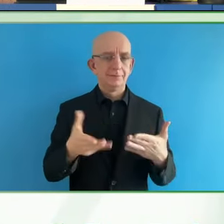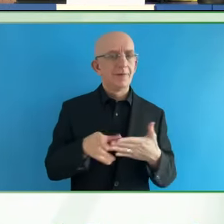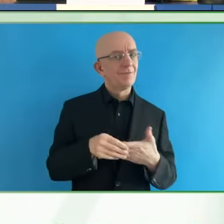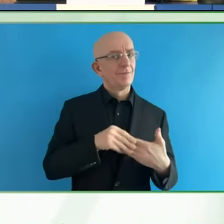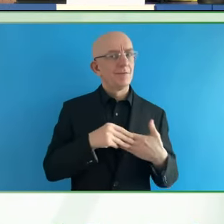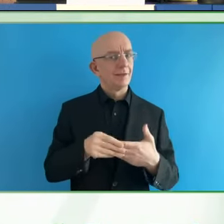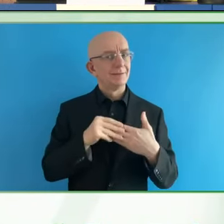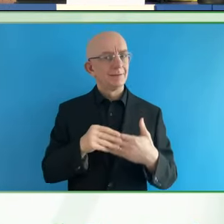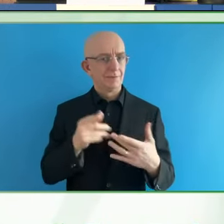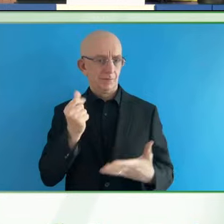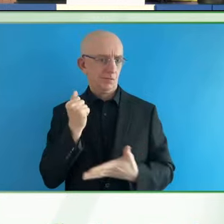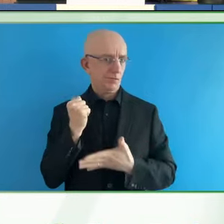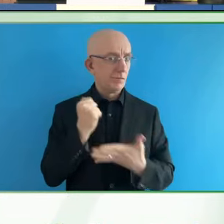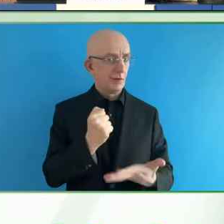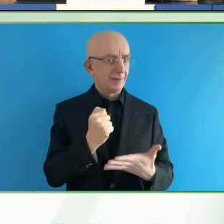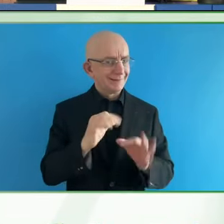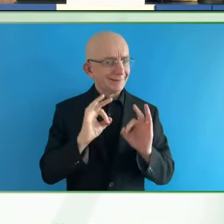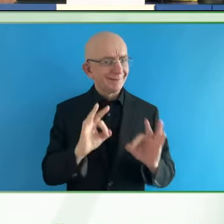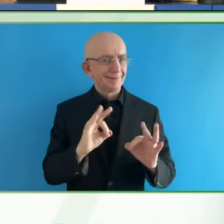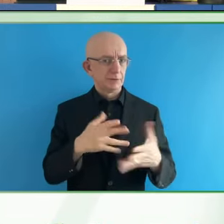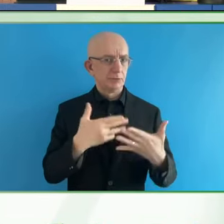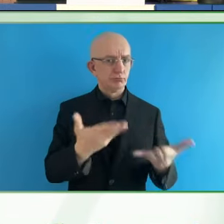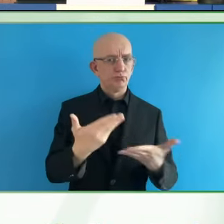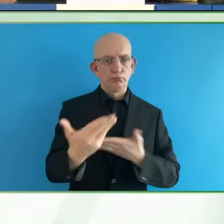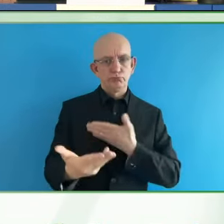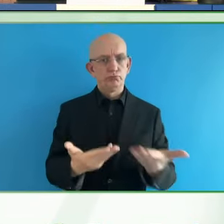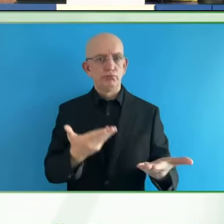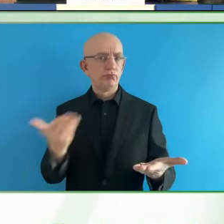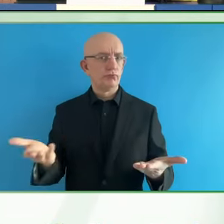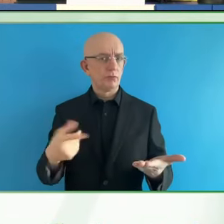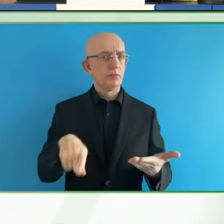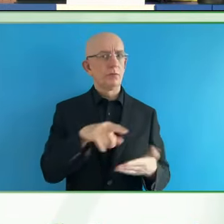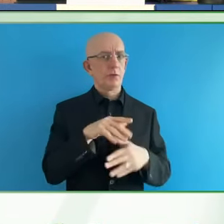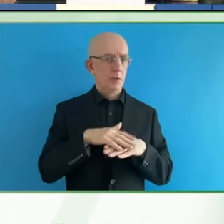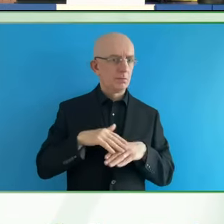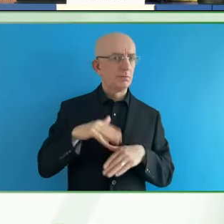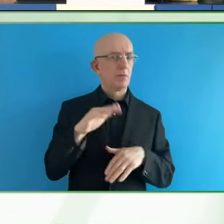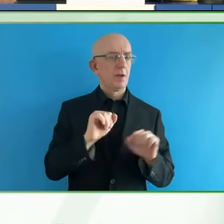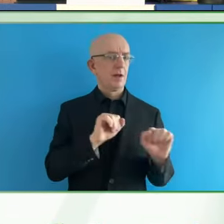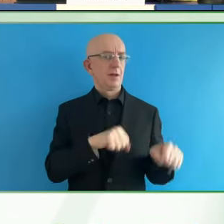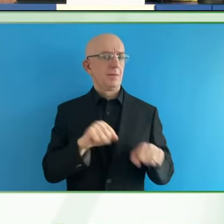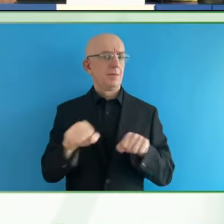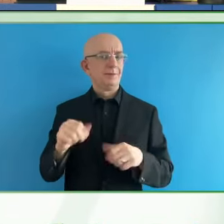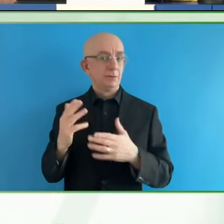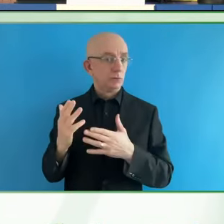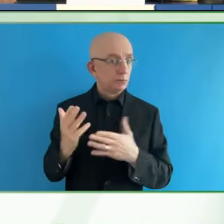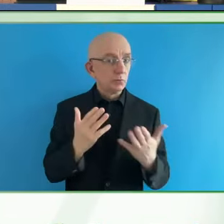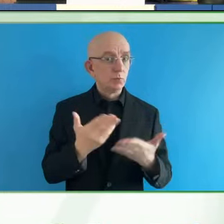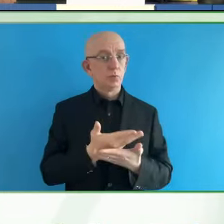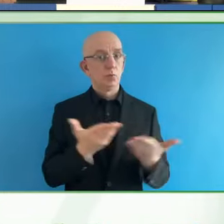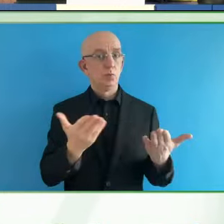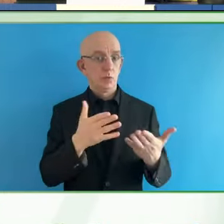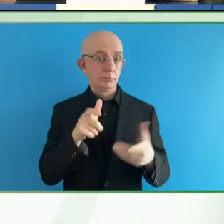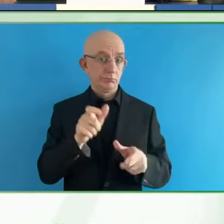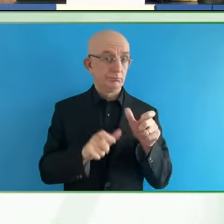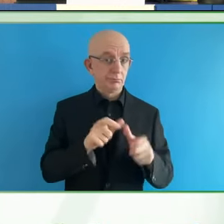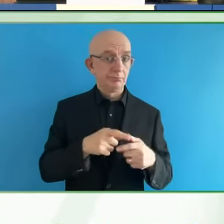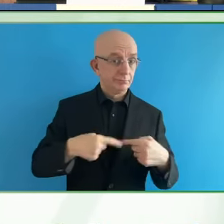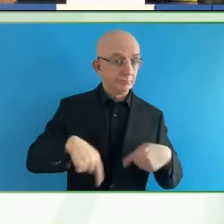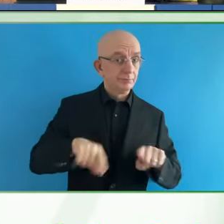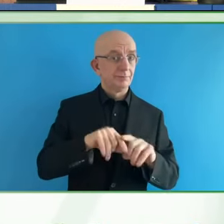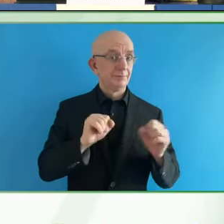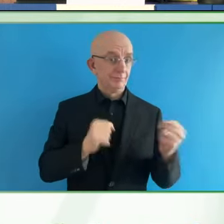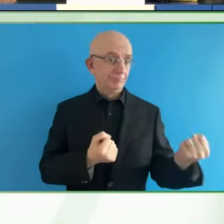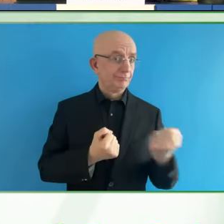the partnerships and networks across countries, but of course it's also important within those countries that they have networks with the